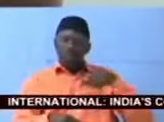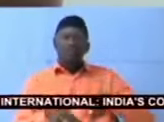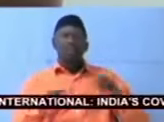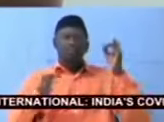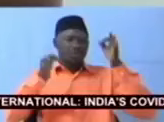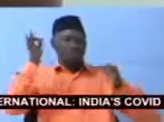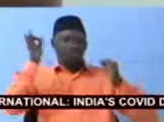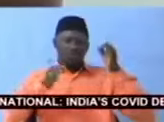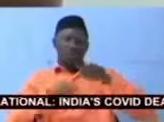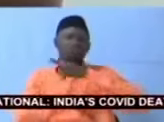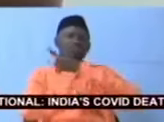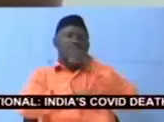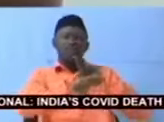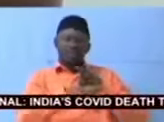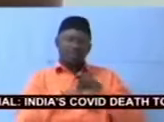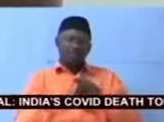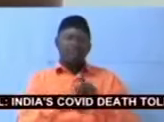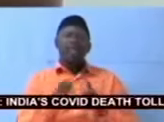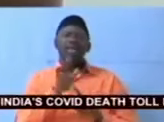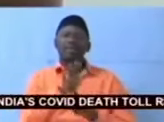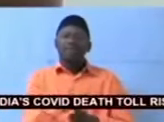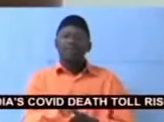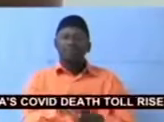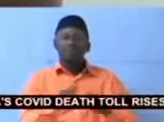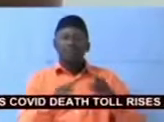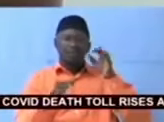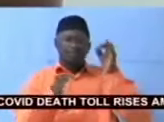in particular the magistrates' court,